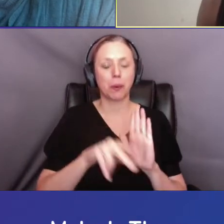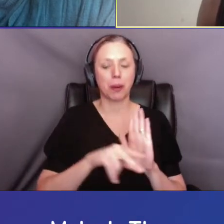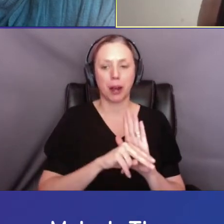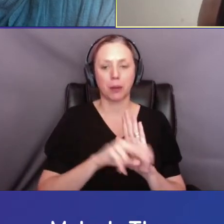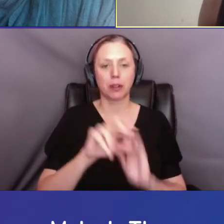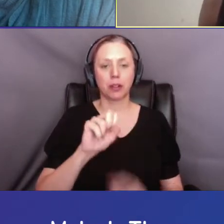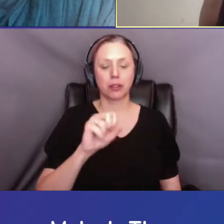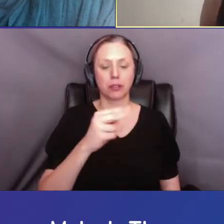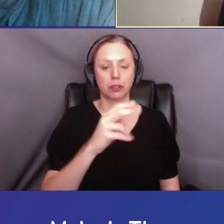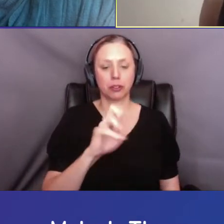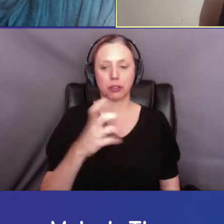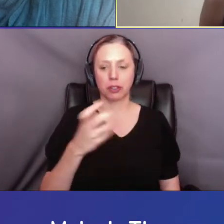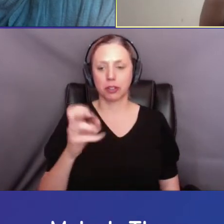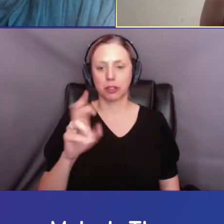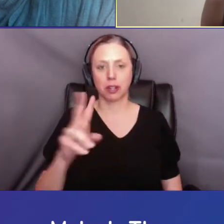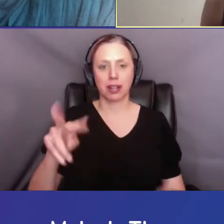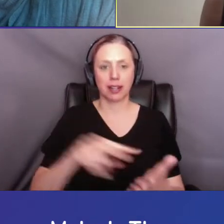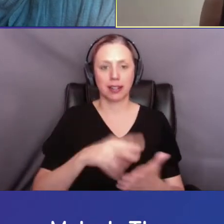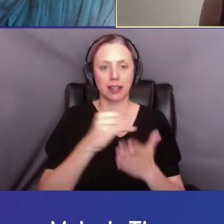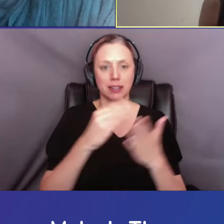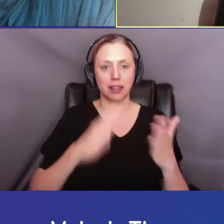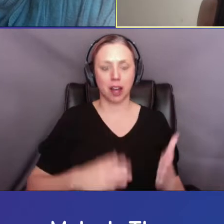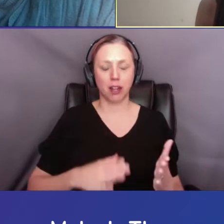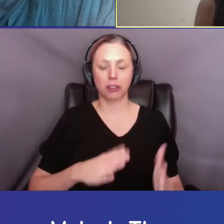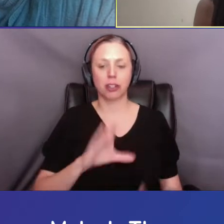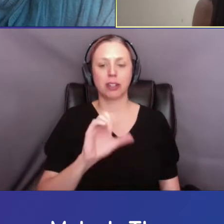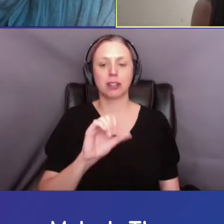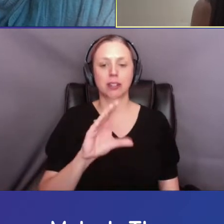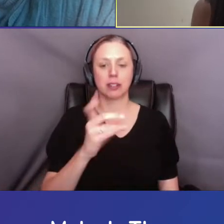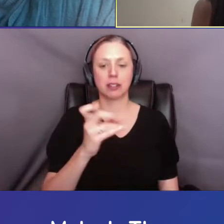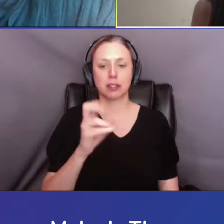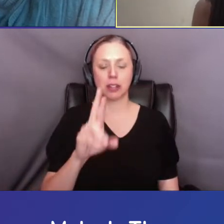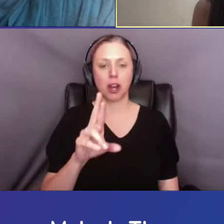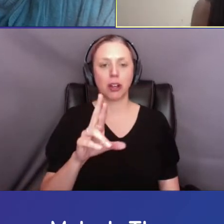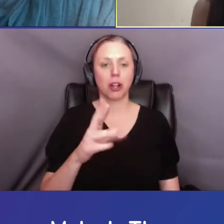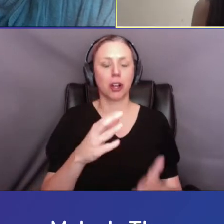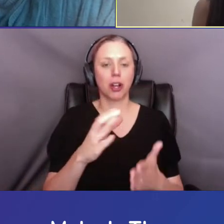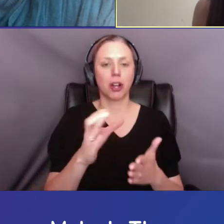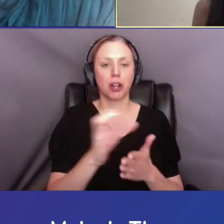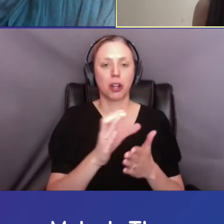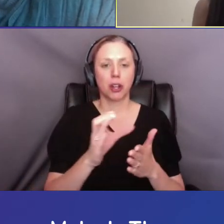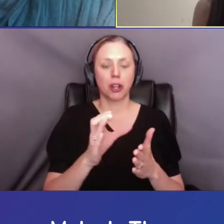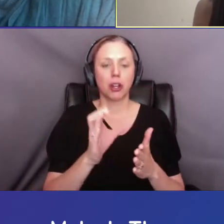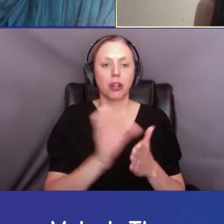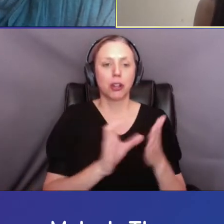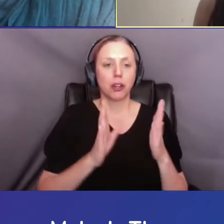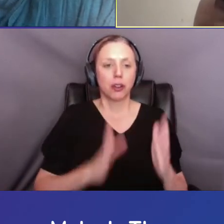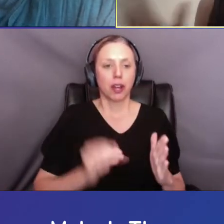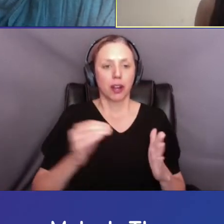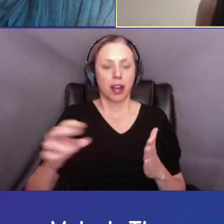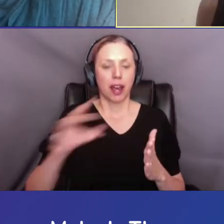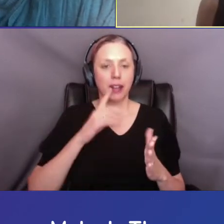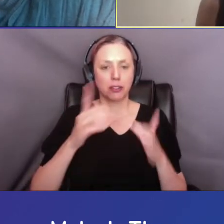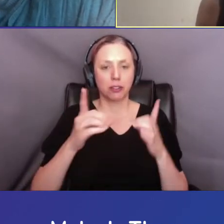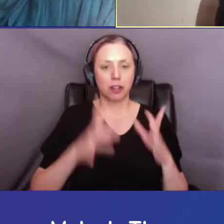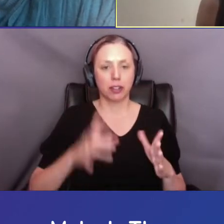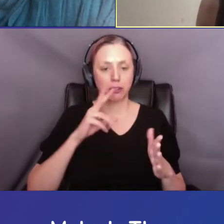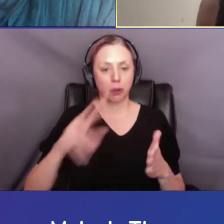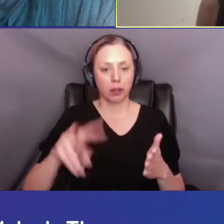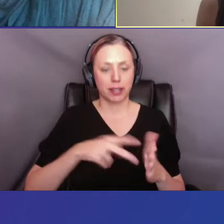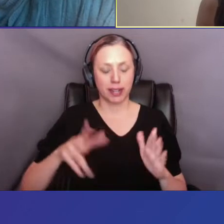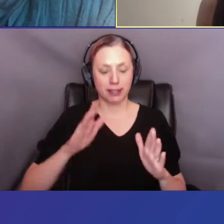a dance artist, scholar, curator, and director of the Dance and Performance Institute, where I'm pleased to join